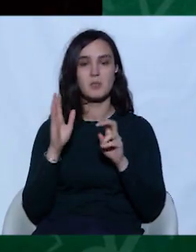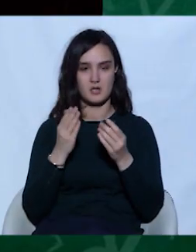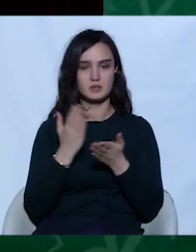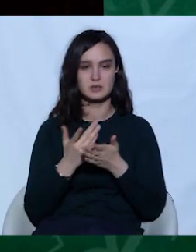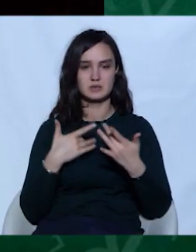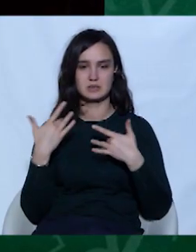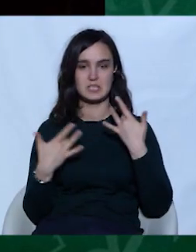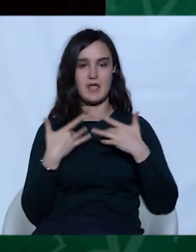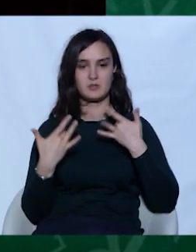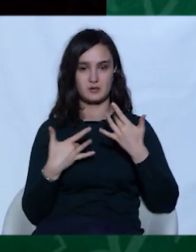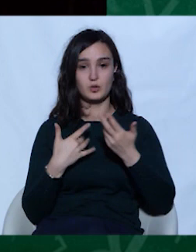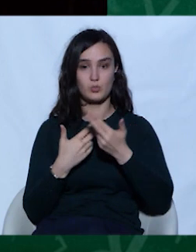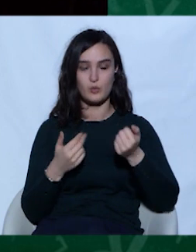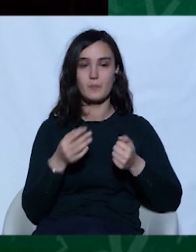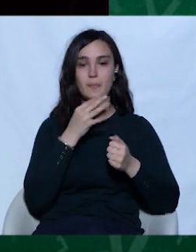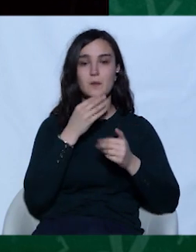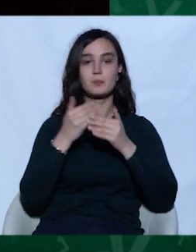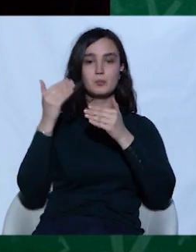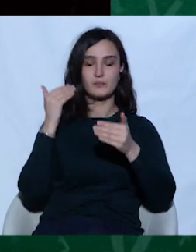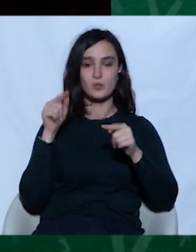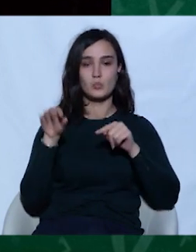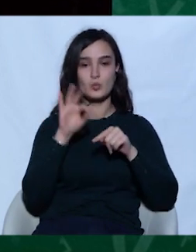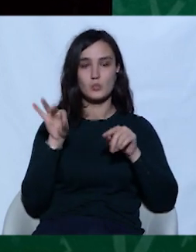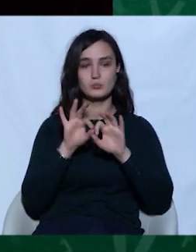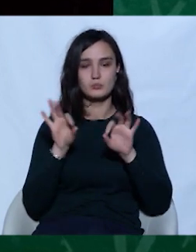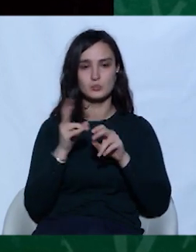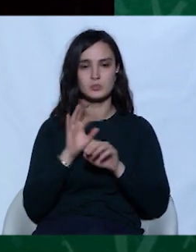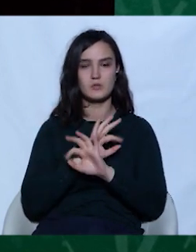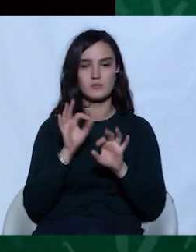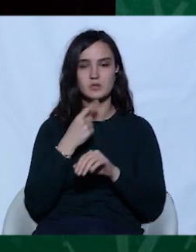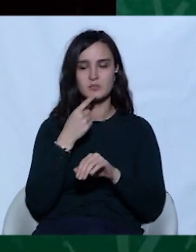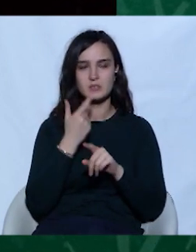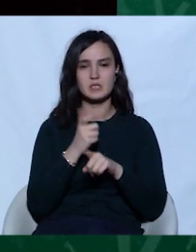we should talk about the author in order to understand our text better.